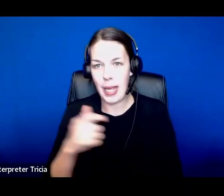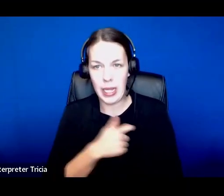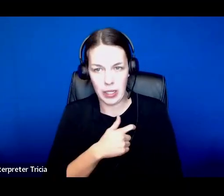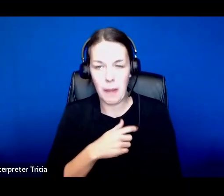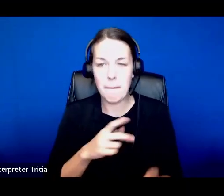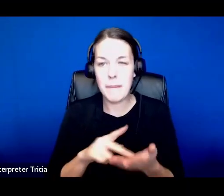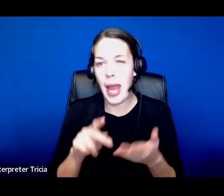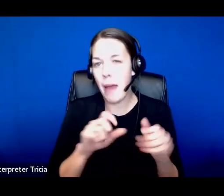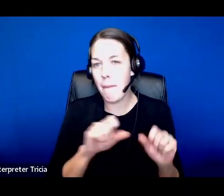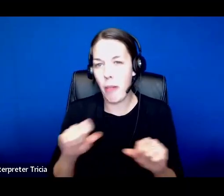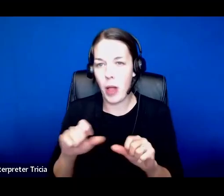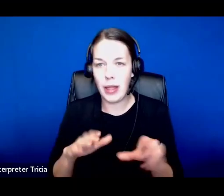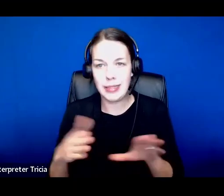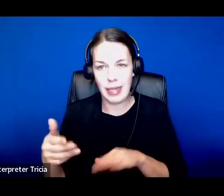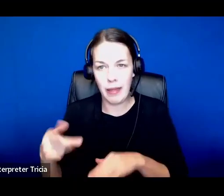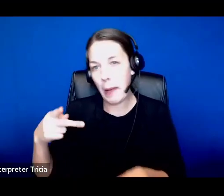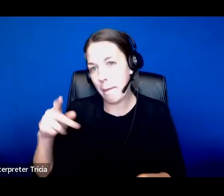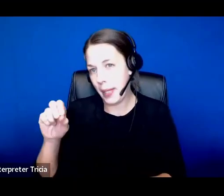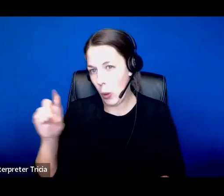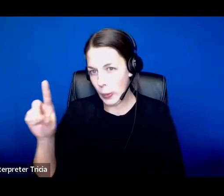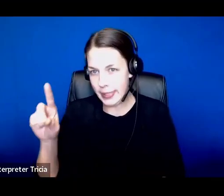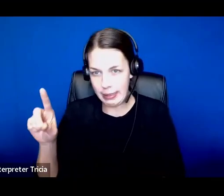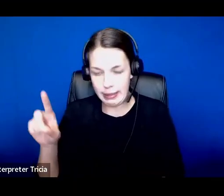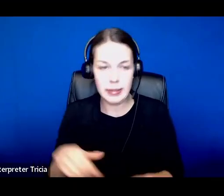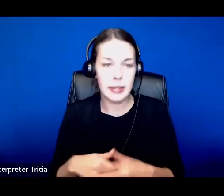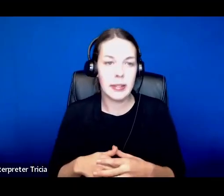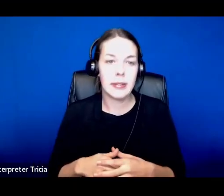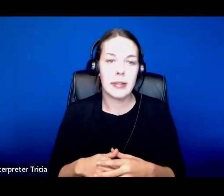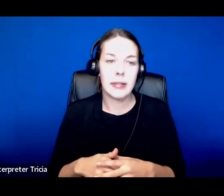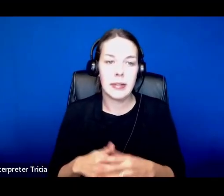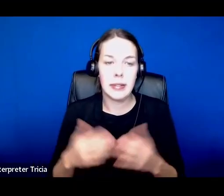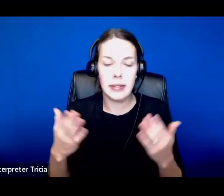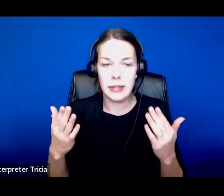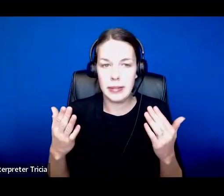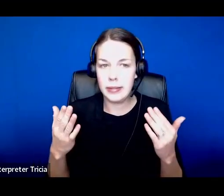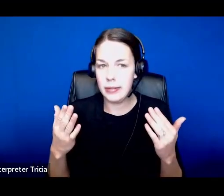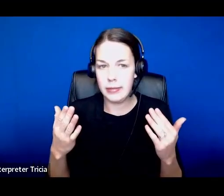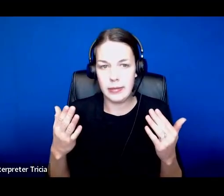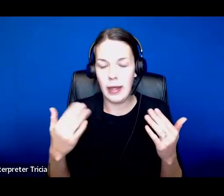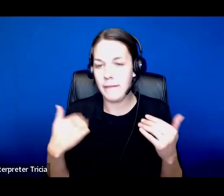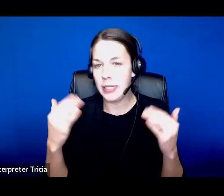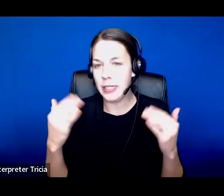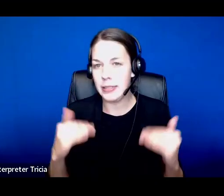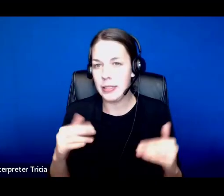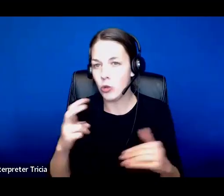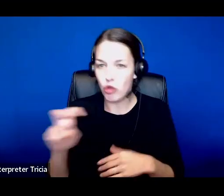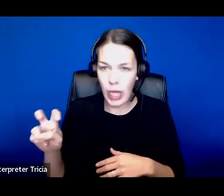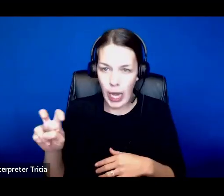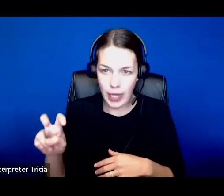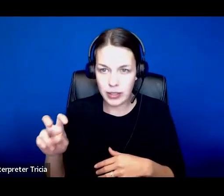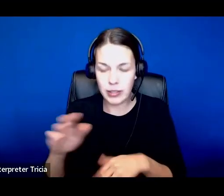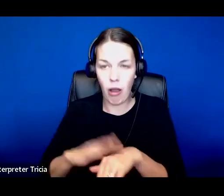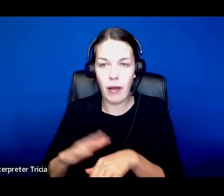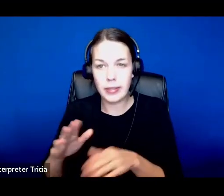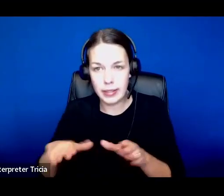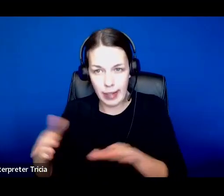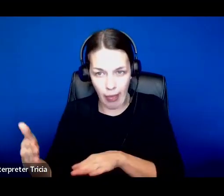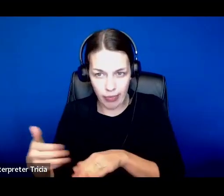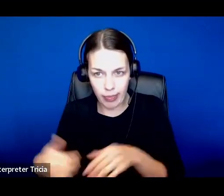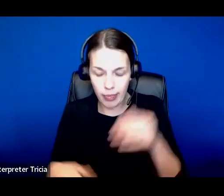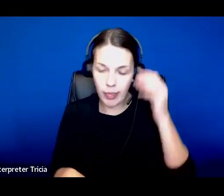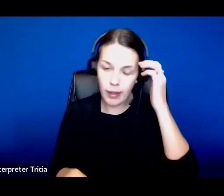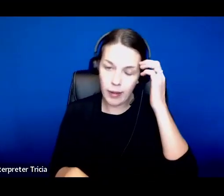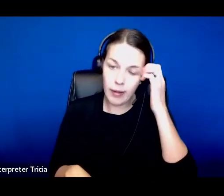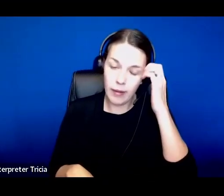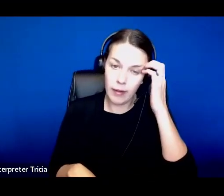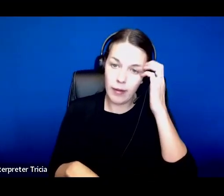death form, the POD, but there's the same thing in the transferable on death form, but that's